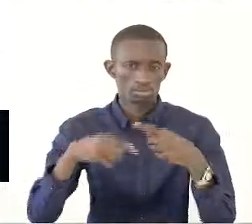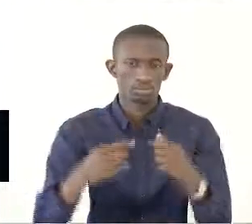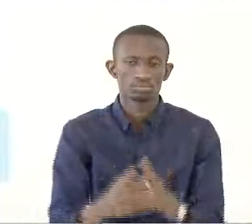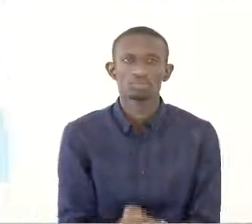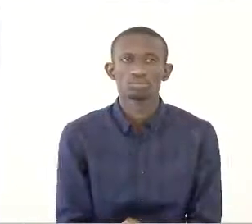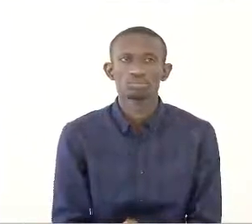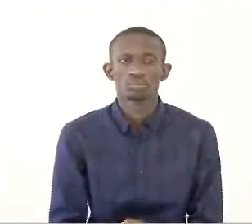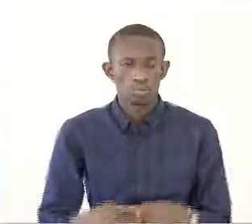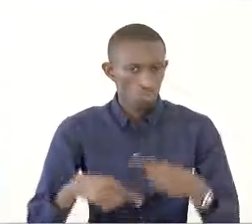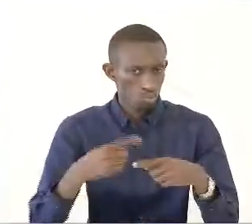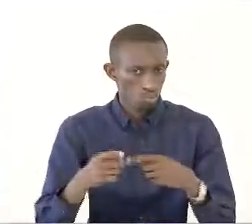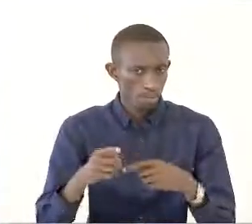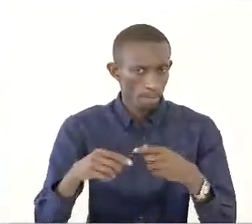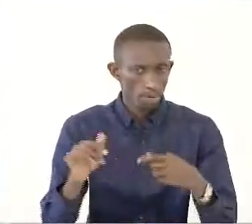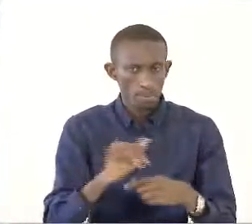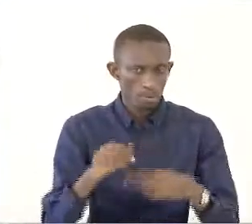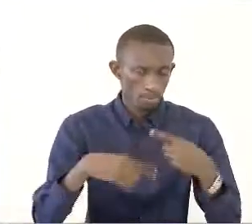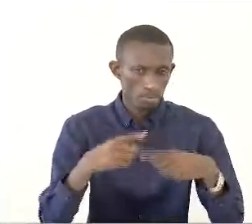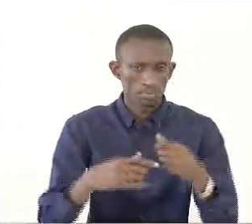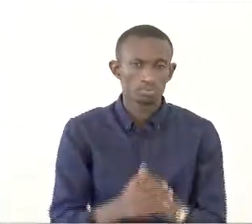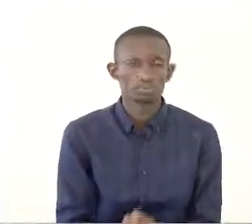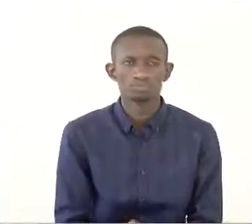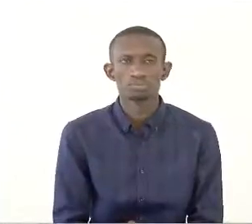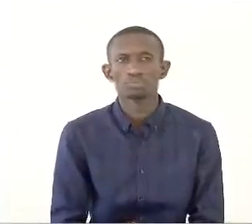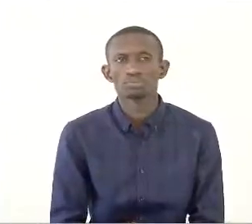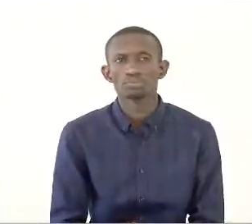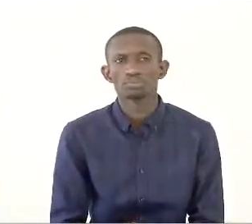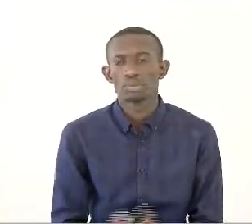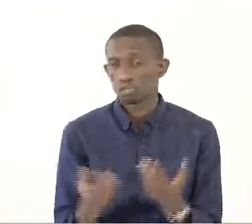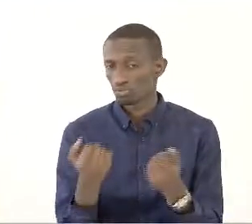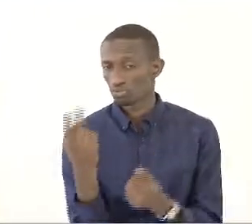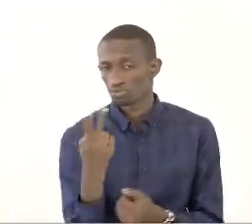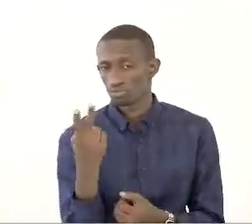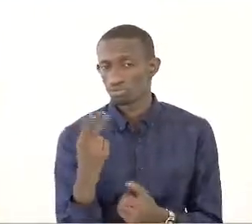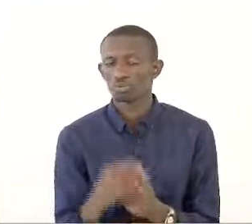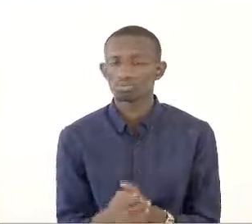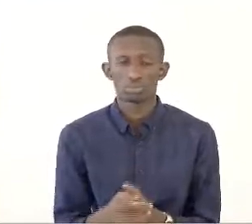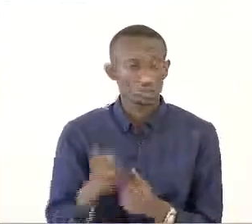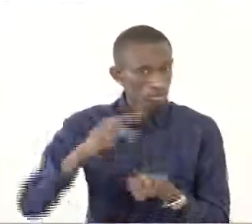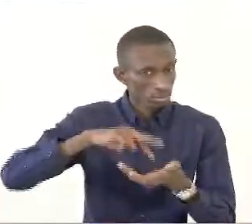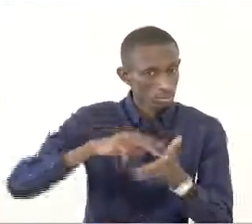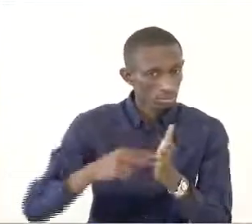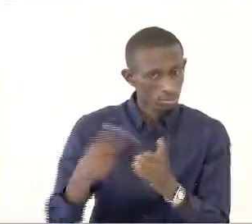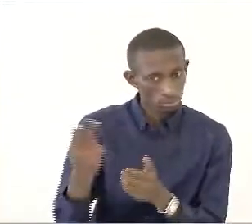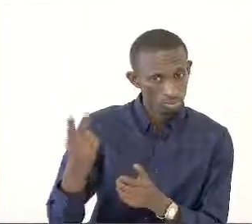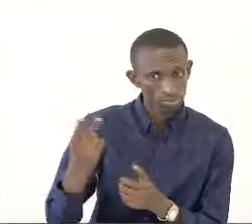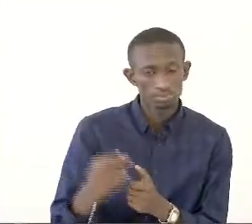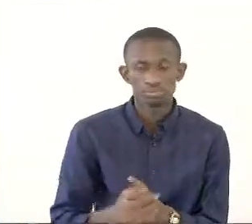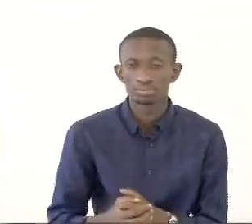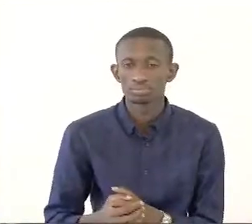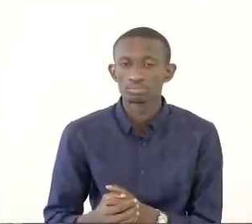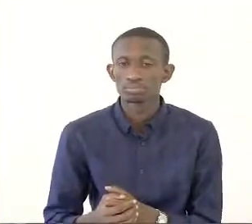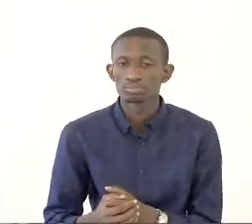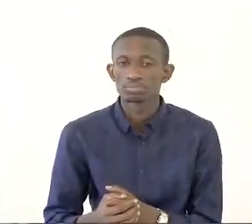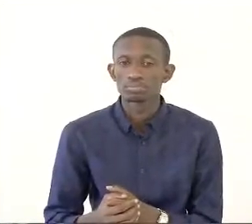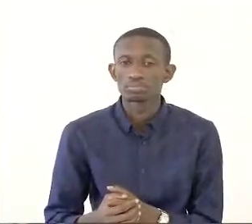spontaneous process. We have two. So it means that these two things, they are